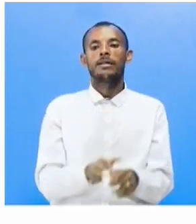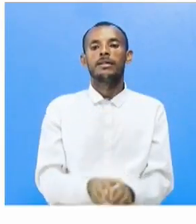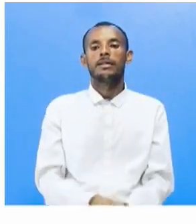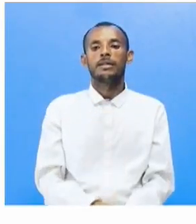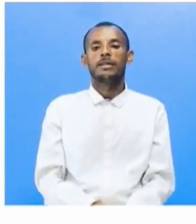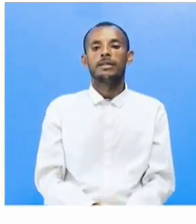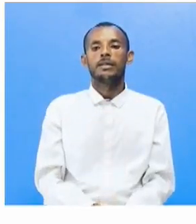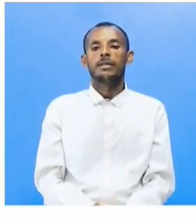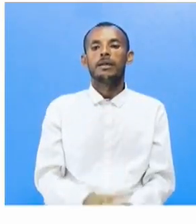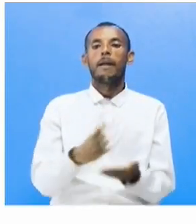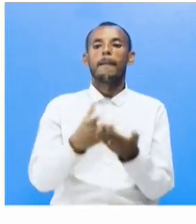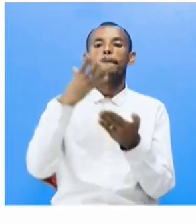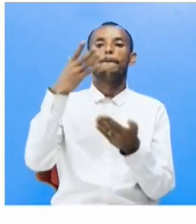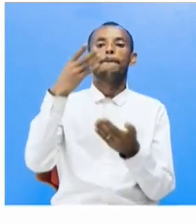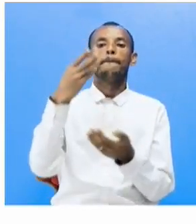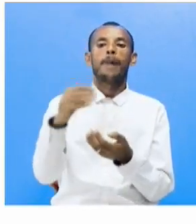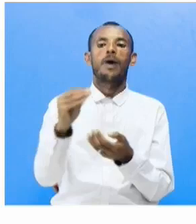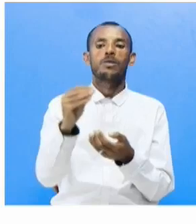bought